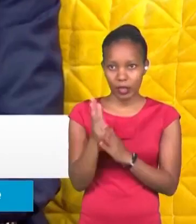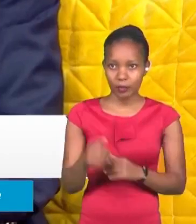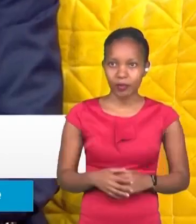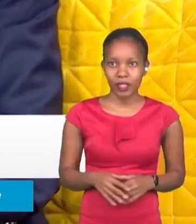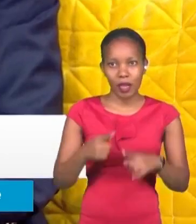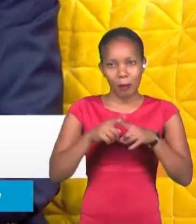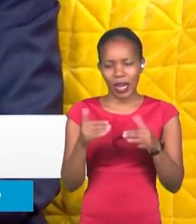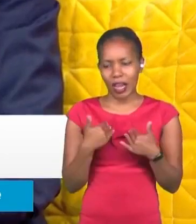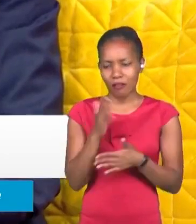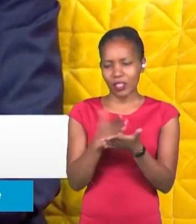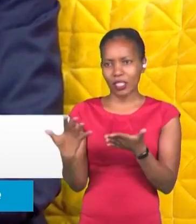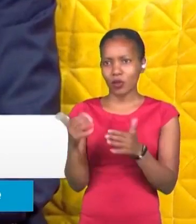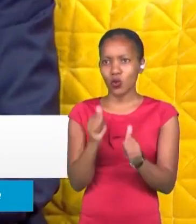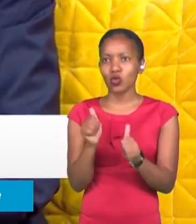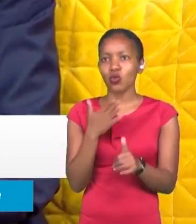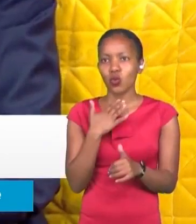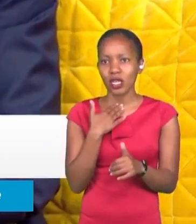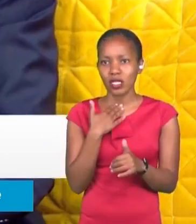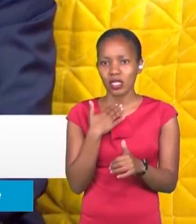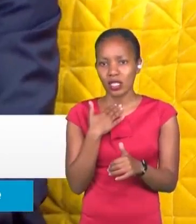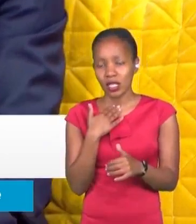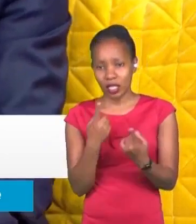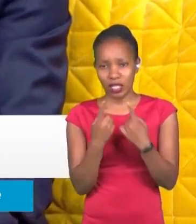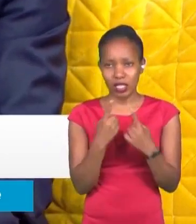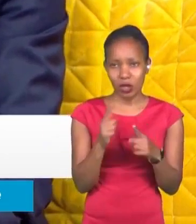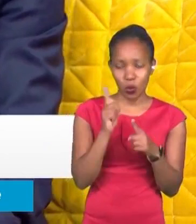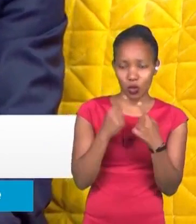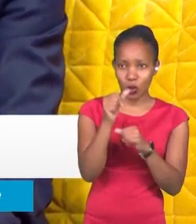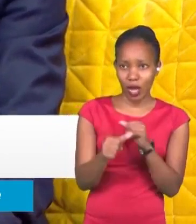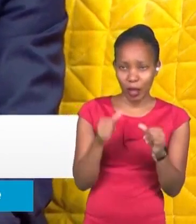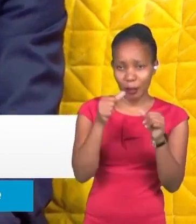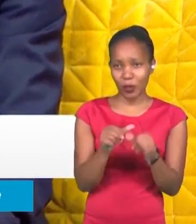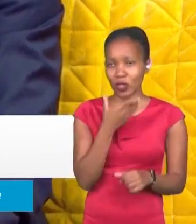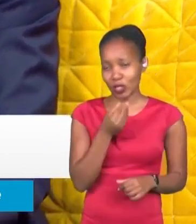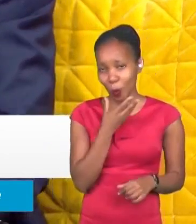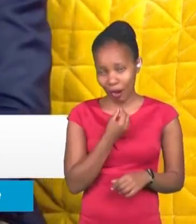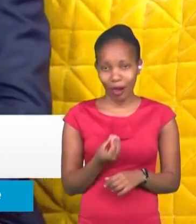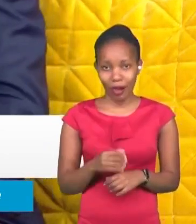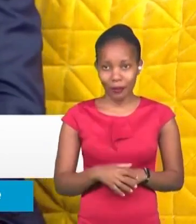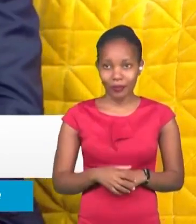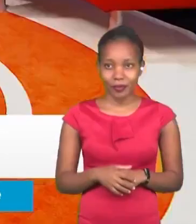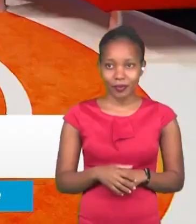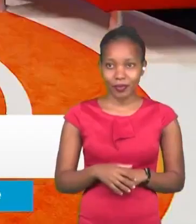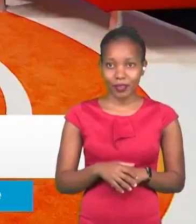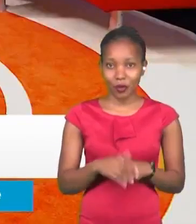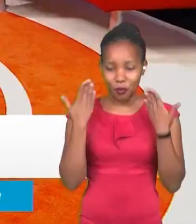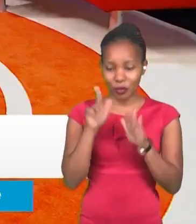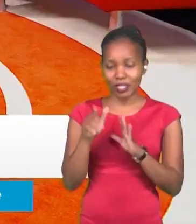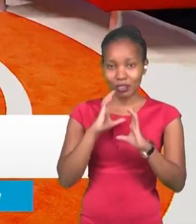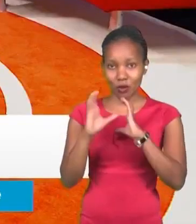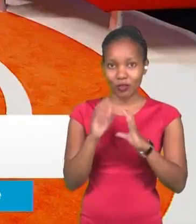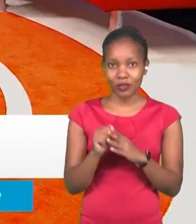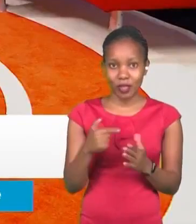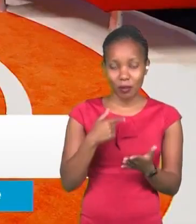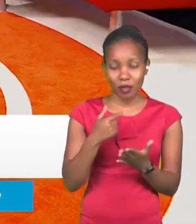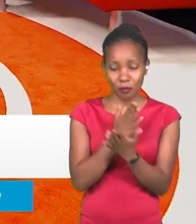there's something I'd like to bring up, just before you talk about gentlemen. As you're winding up, actually. Yeah. My